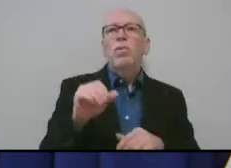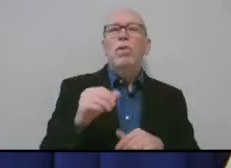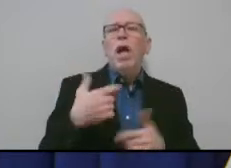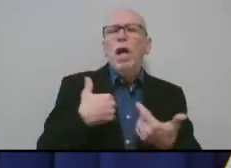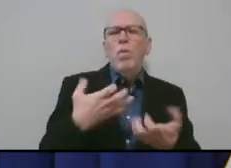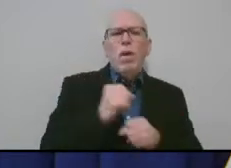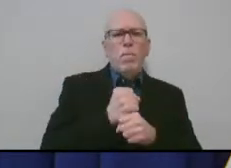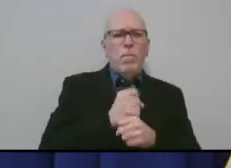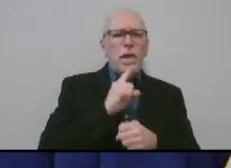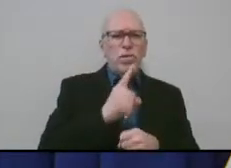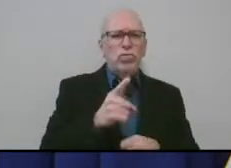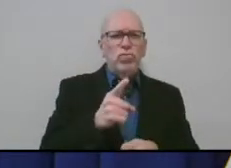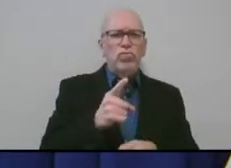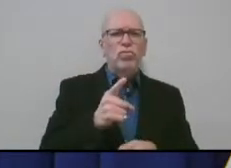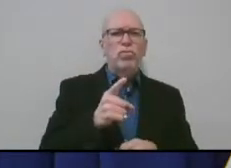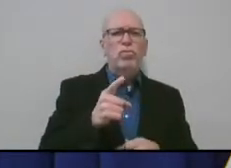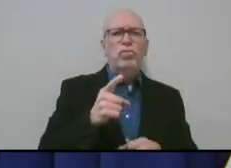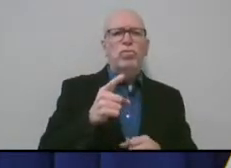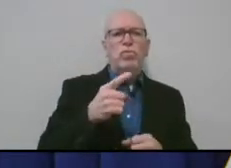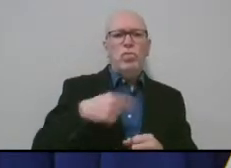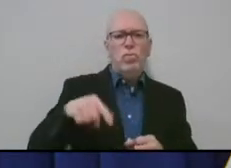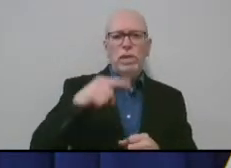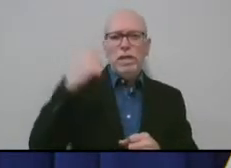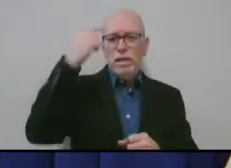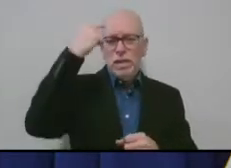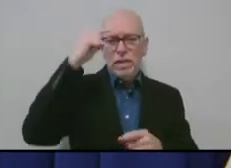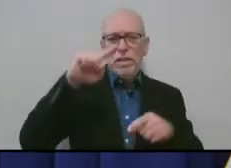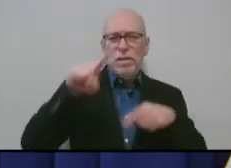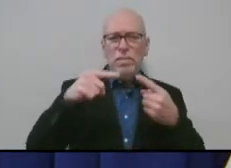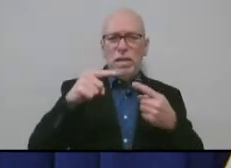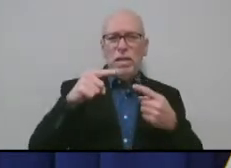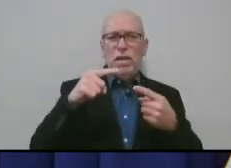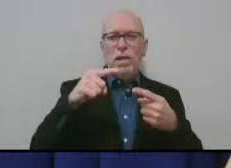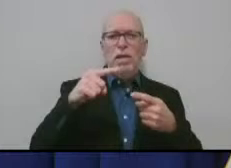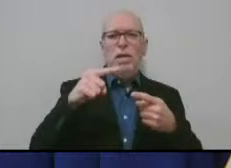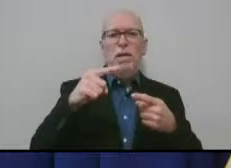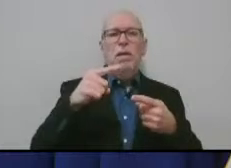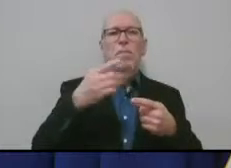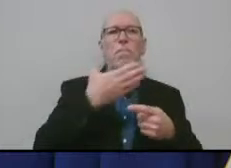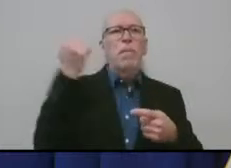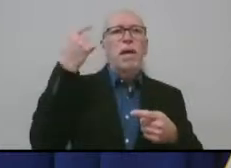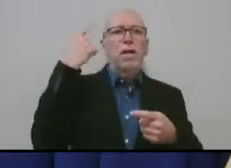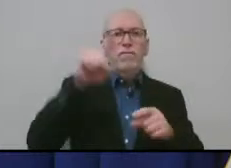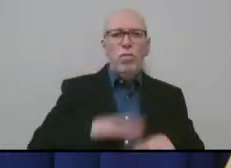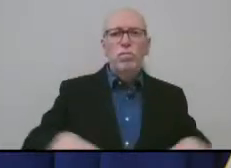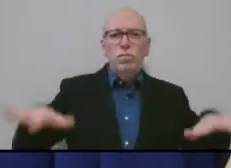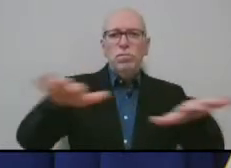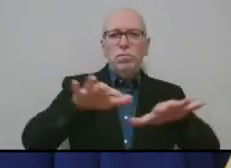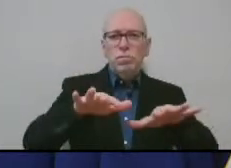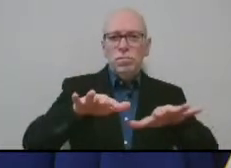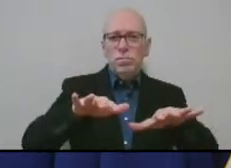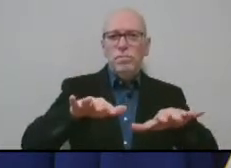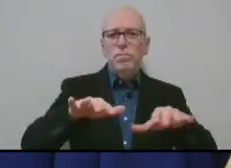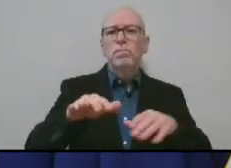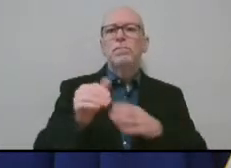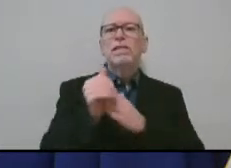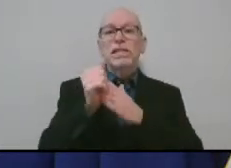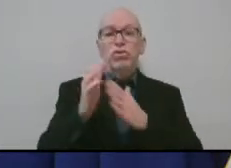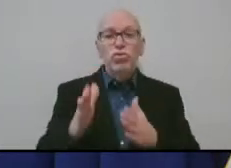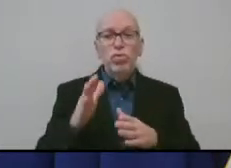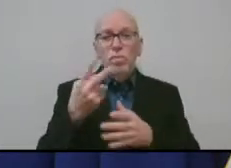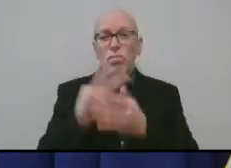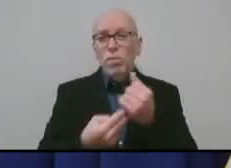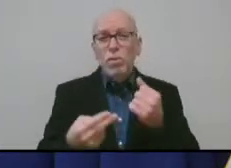make sure that we're thinking about the collective good. Absolutely. I think leaders on both sides